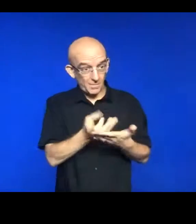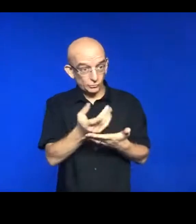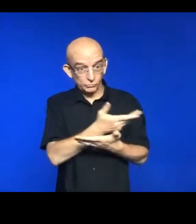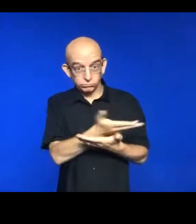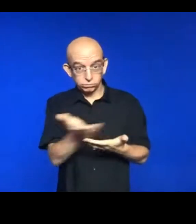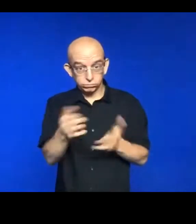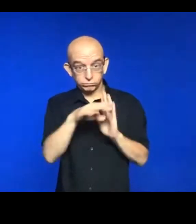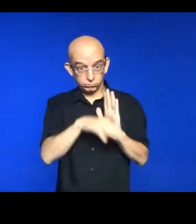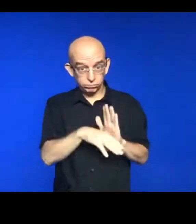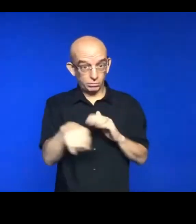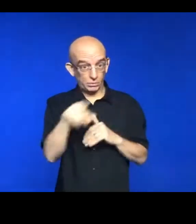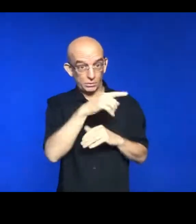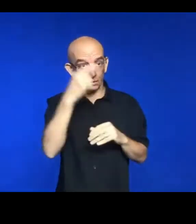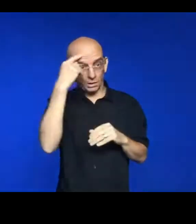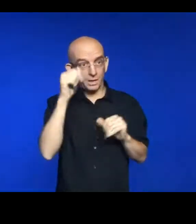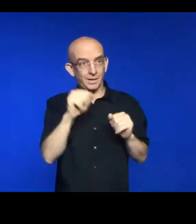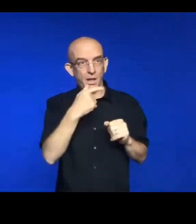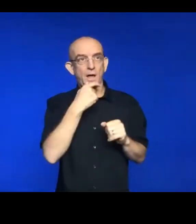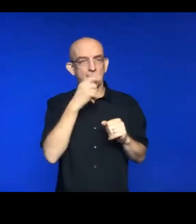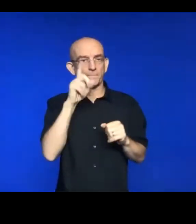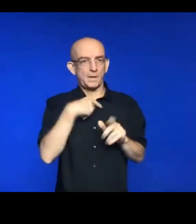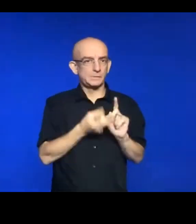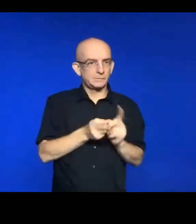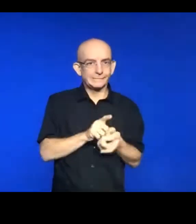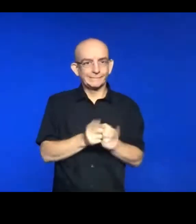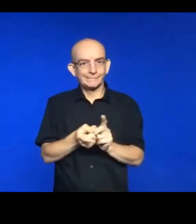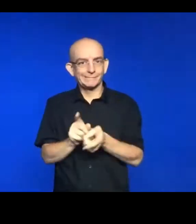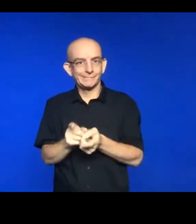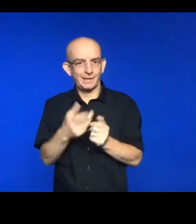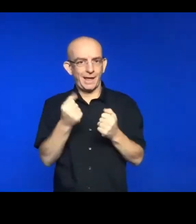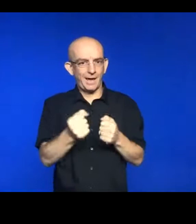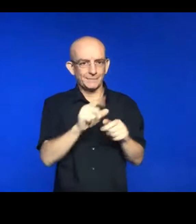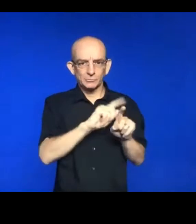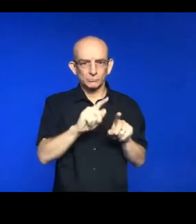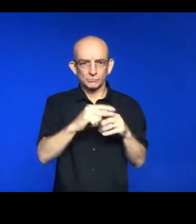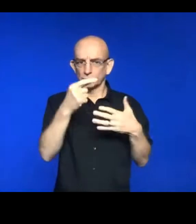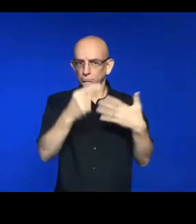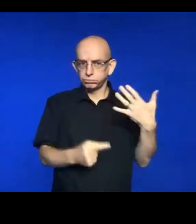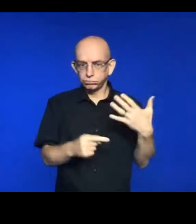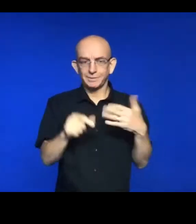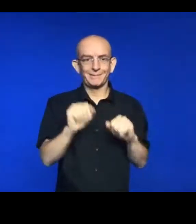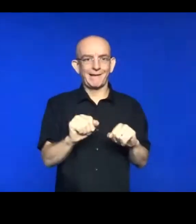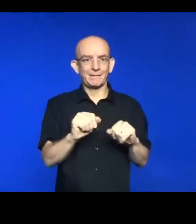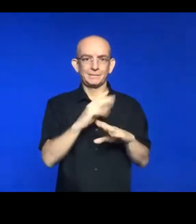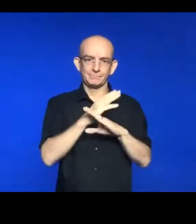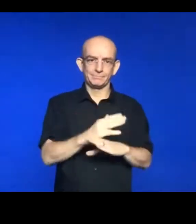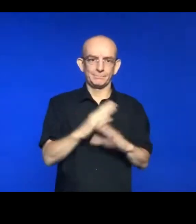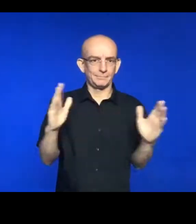prevent that I get the disease? And if this information